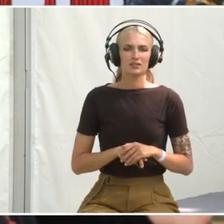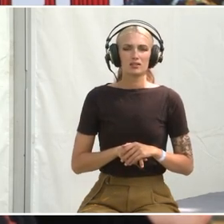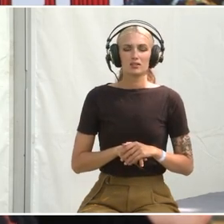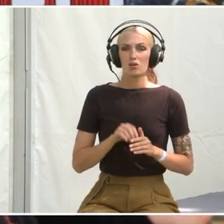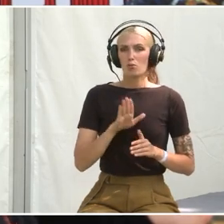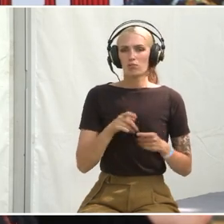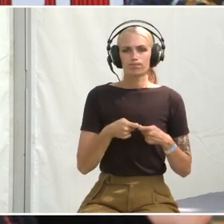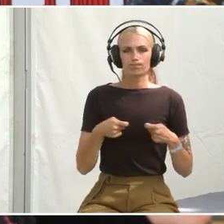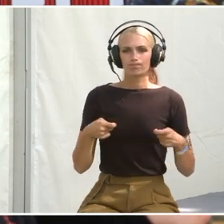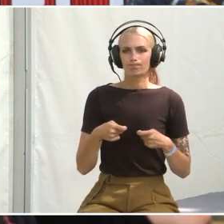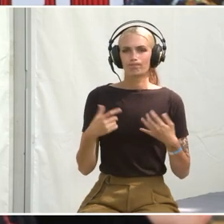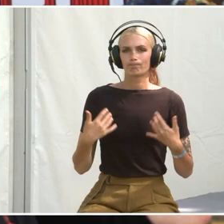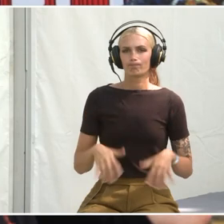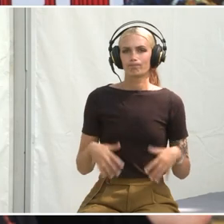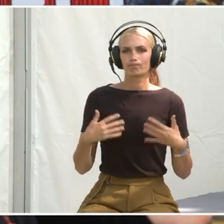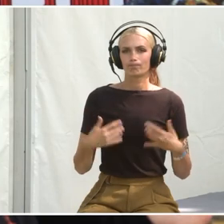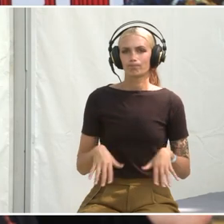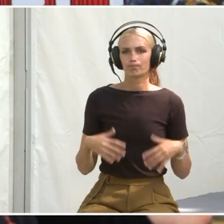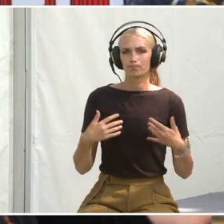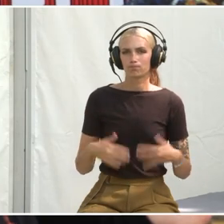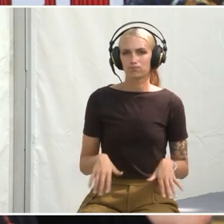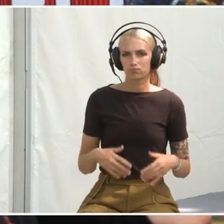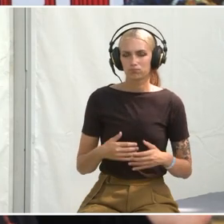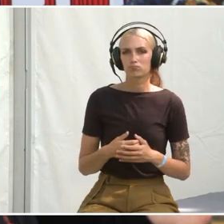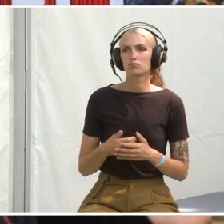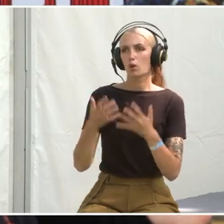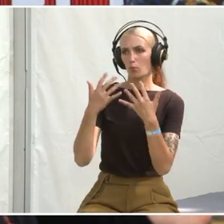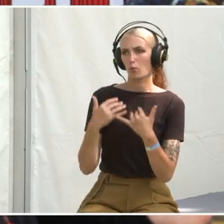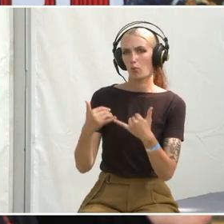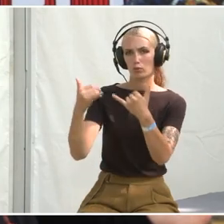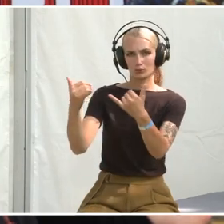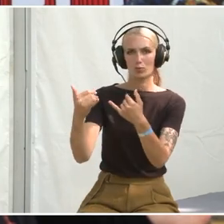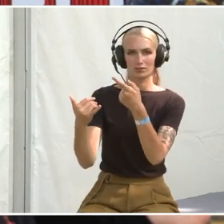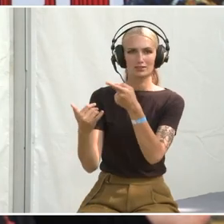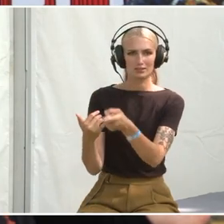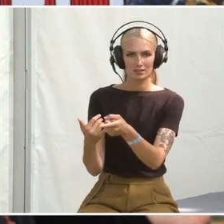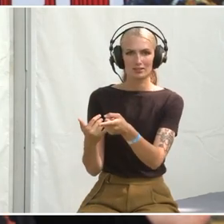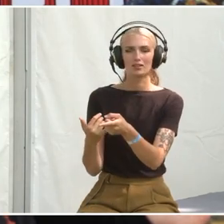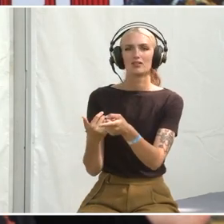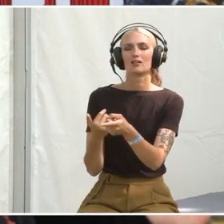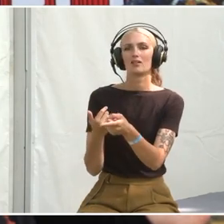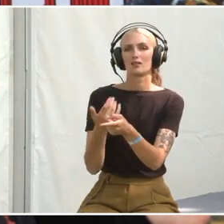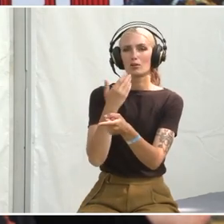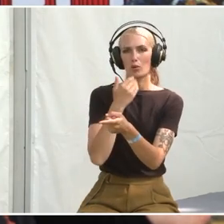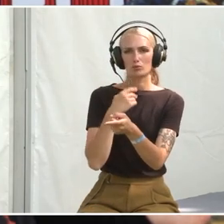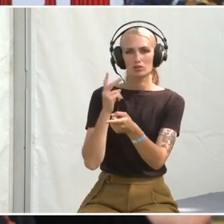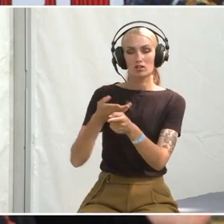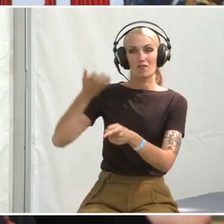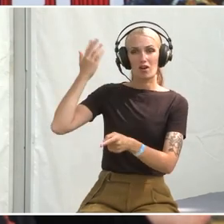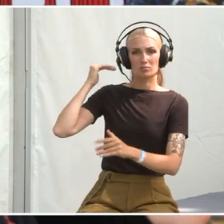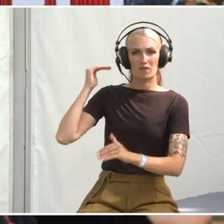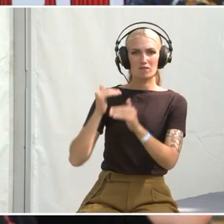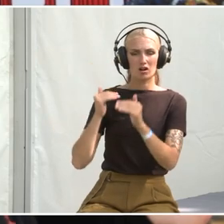pressure, also to the question from the audience, also there's a lot of stresses compared to what it was before.